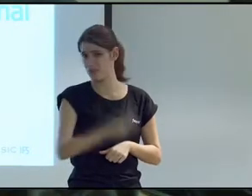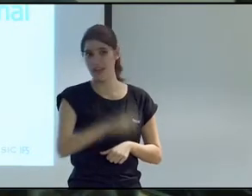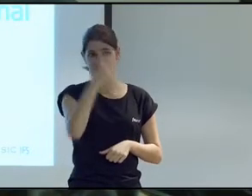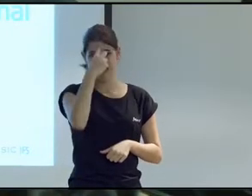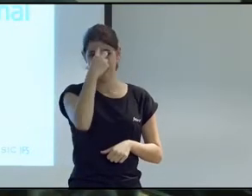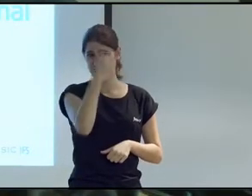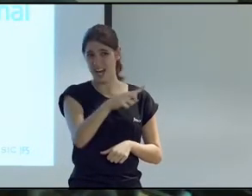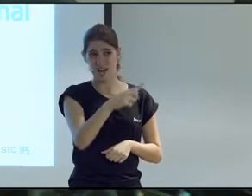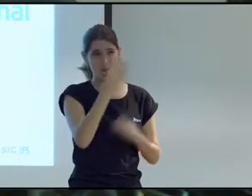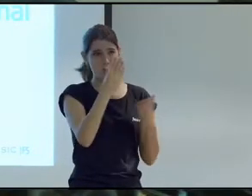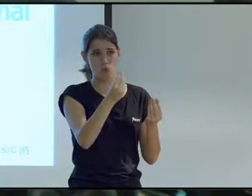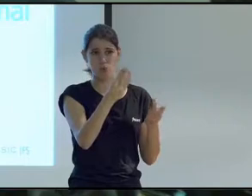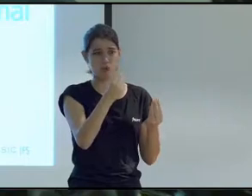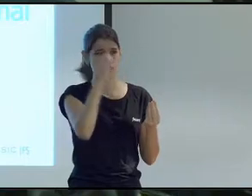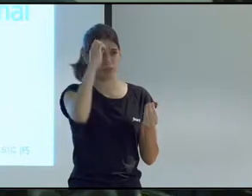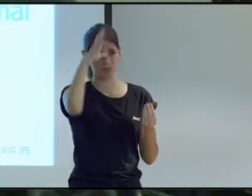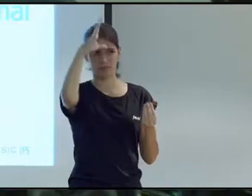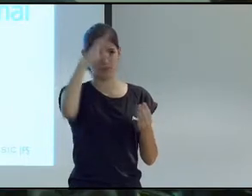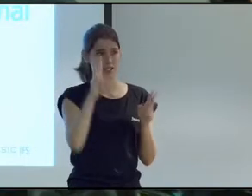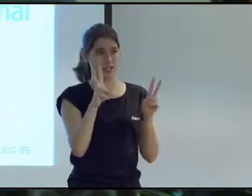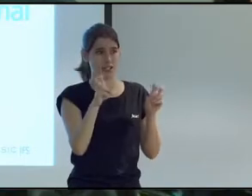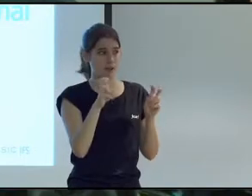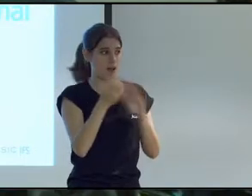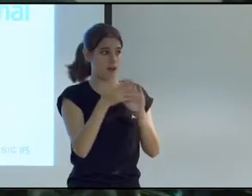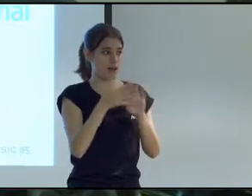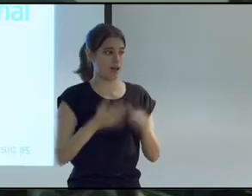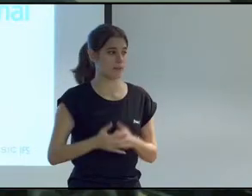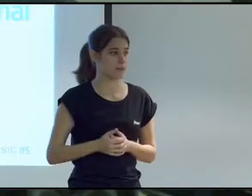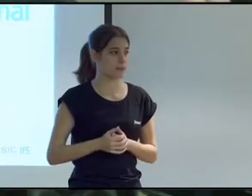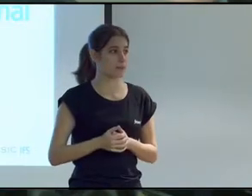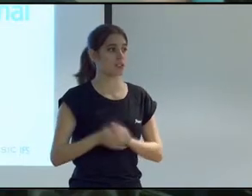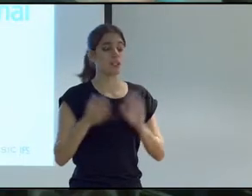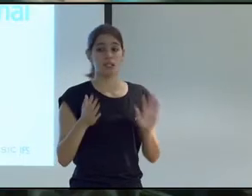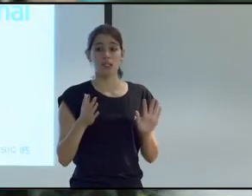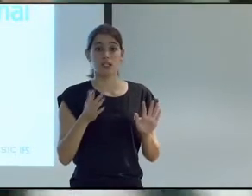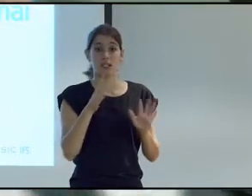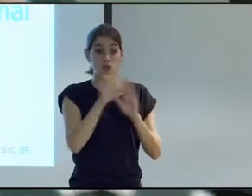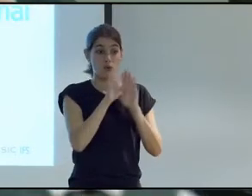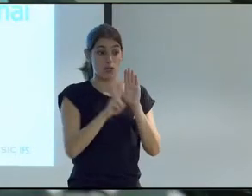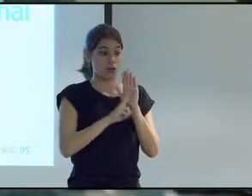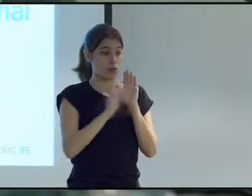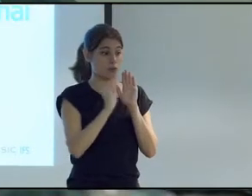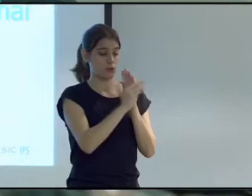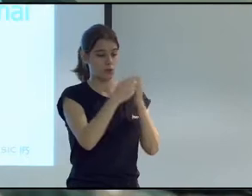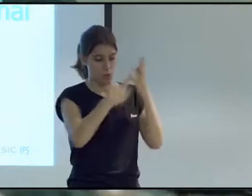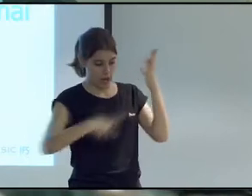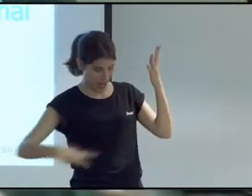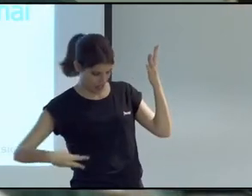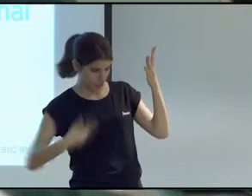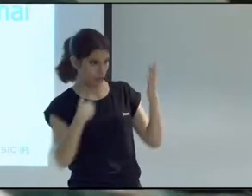person who knows a great deal about this issue that will be addressed. And his CV, as it's